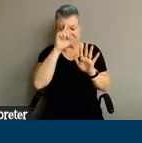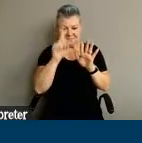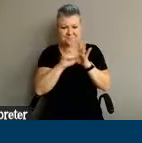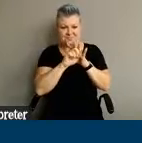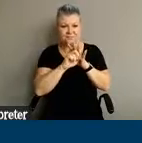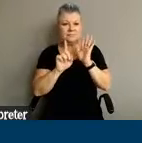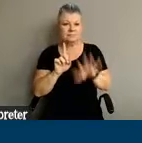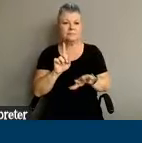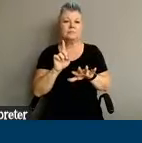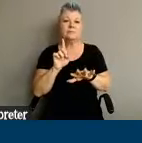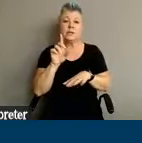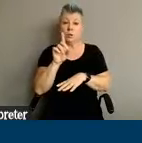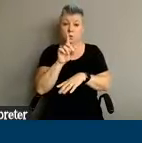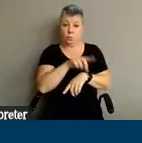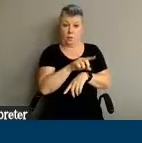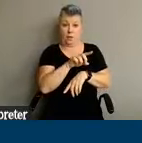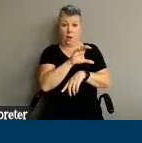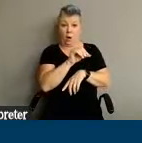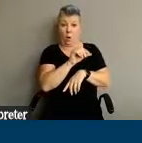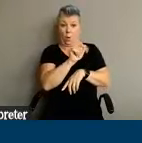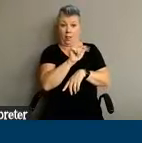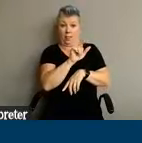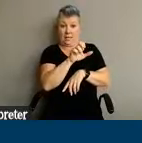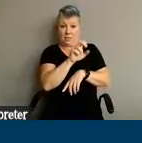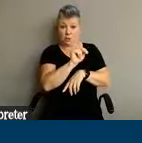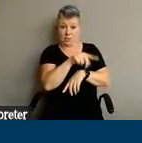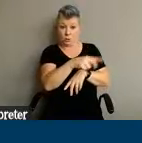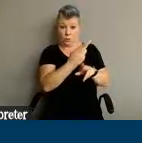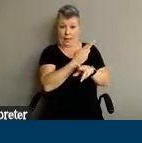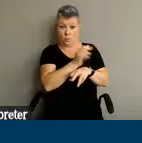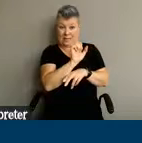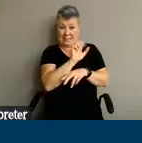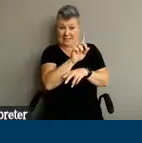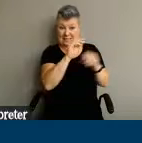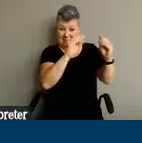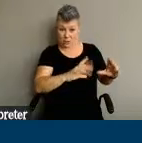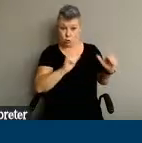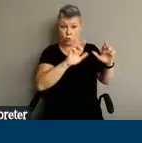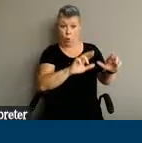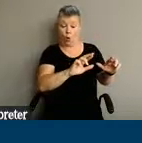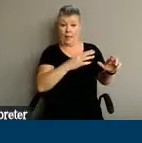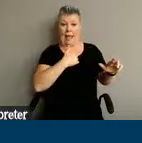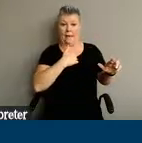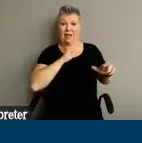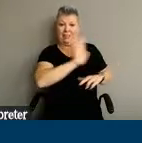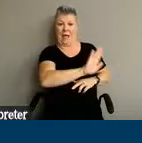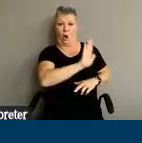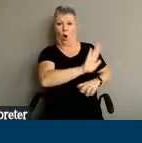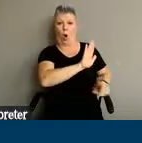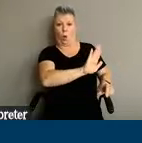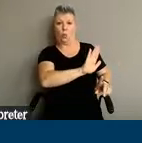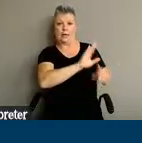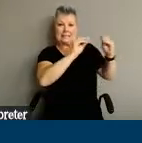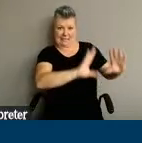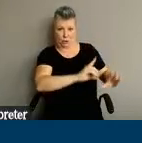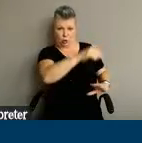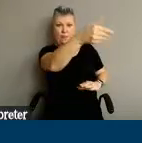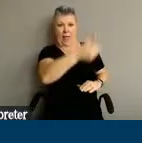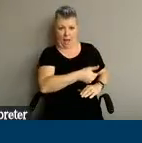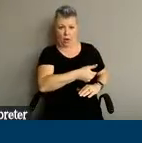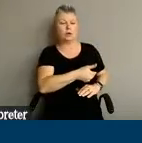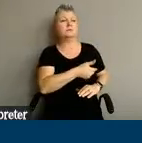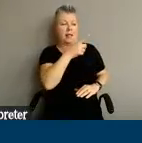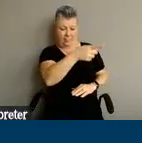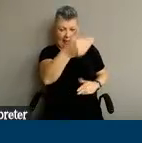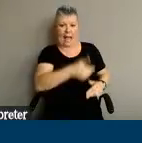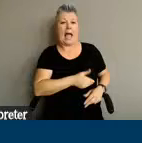Do the coalitions have SSD teachers, or they have their own teachers? They have their own teachers. So each of those 8